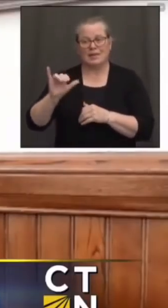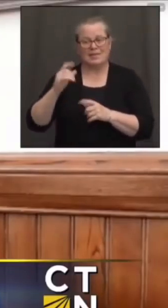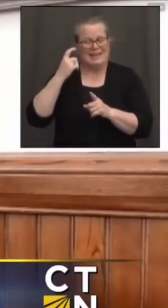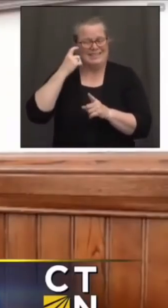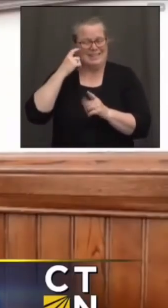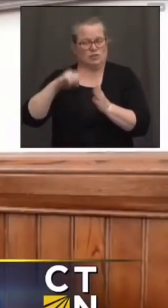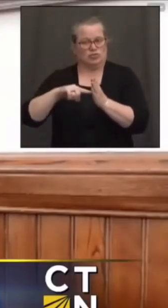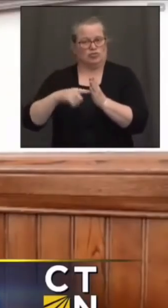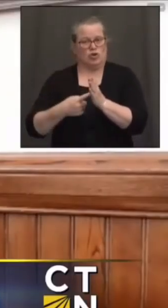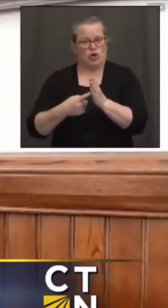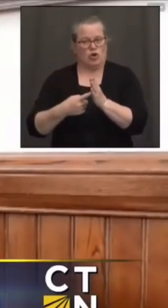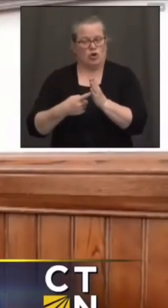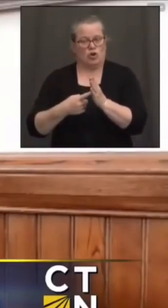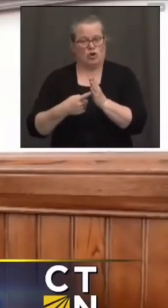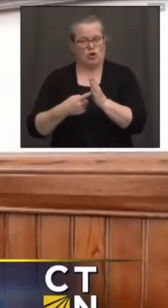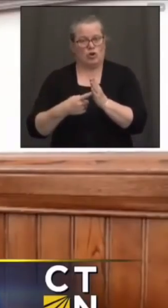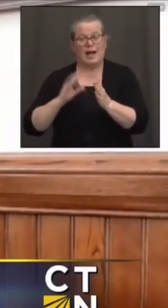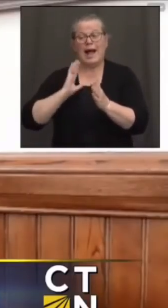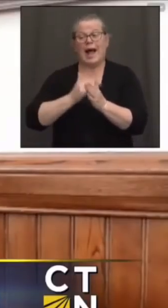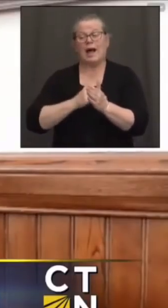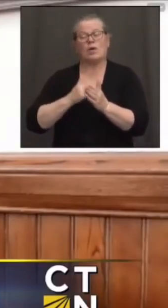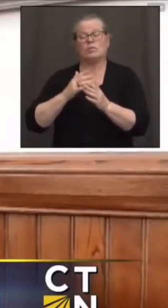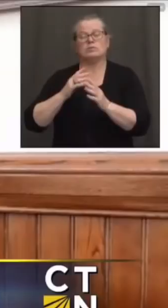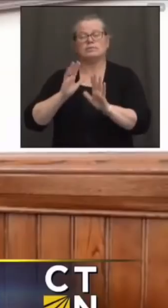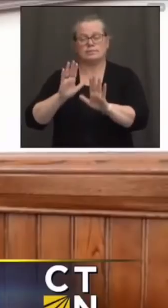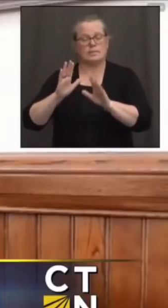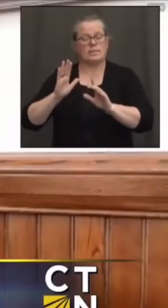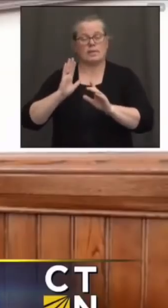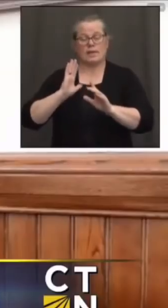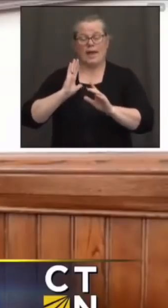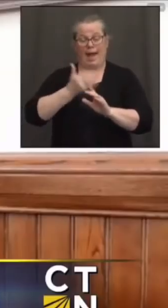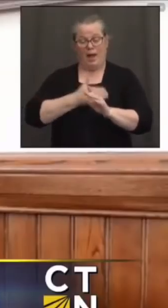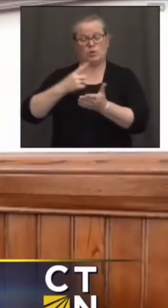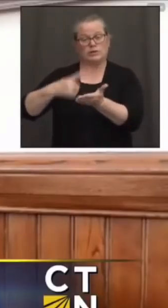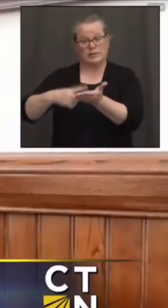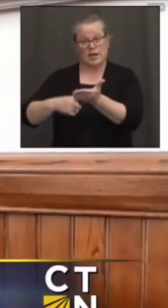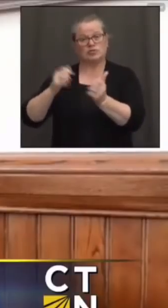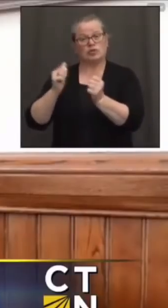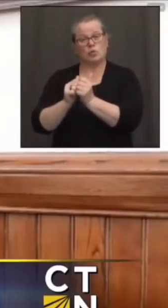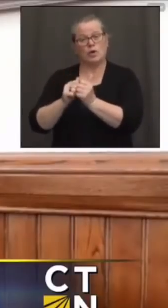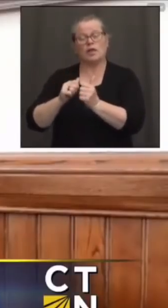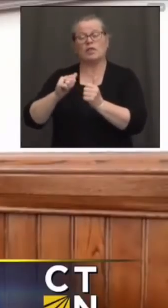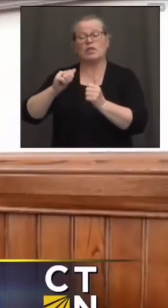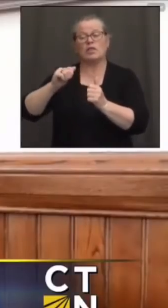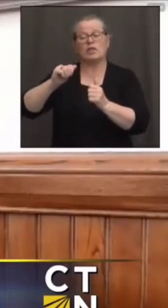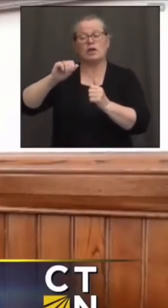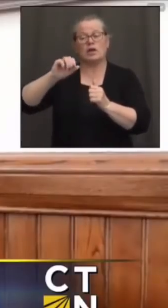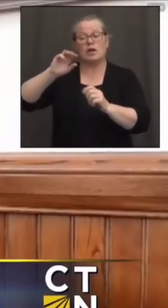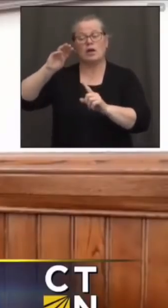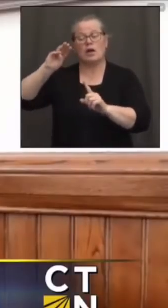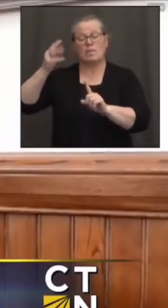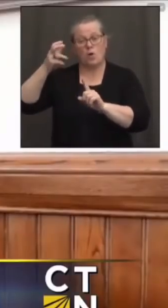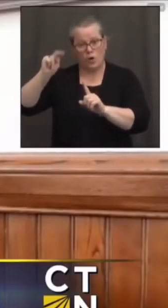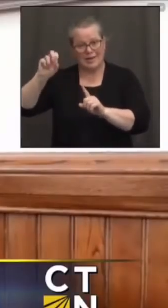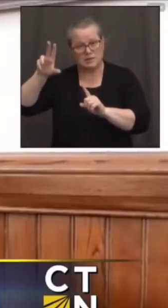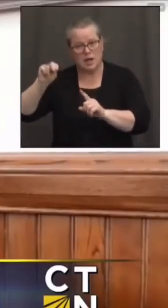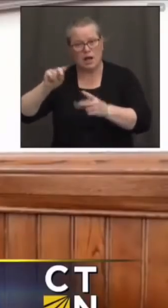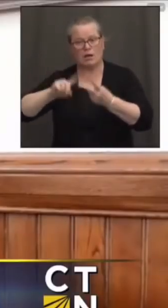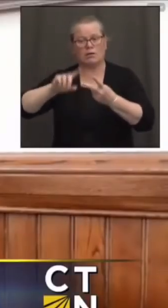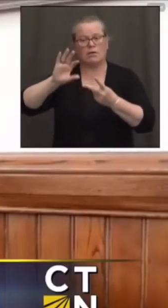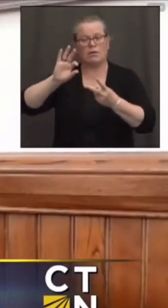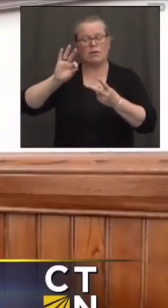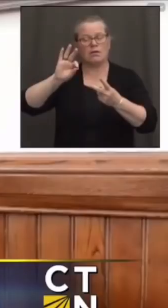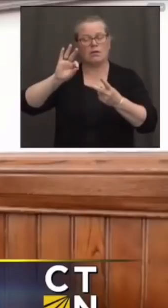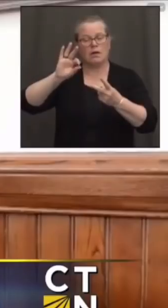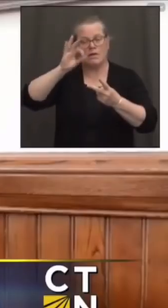our larger discussion with the tribal partners, we provided for daily fantasy sports